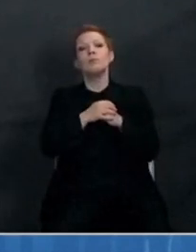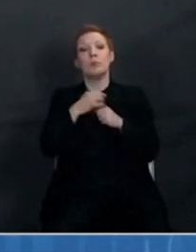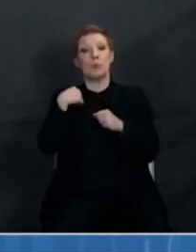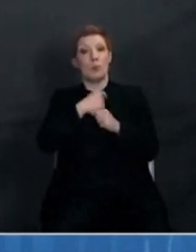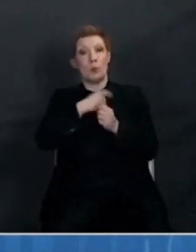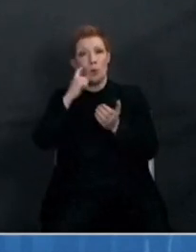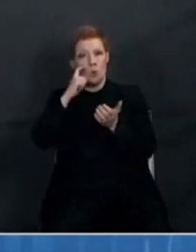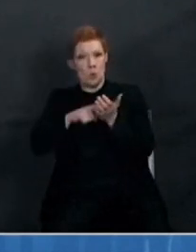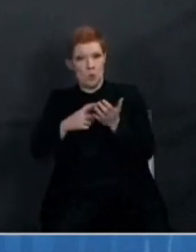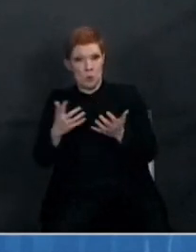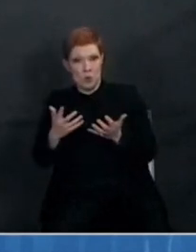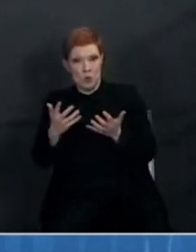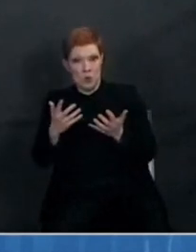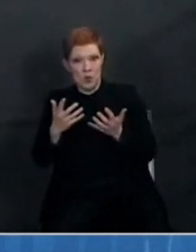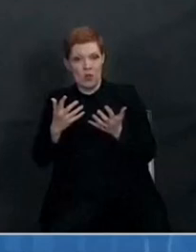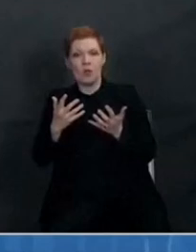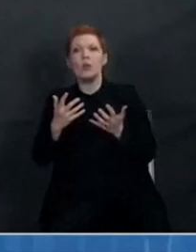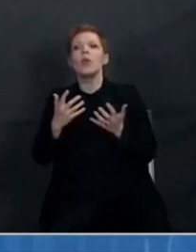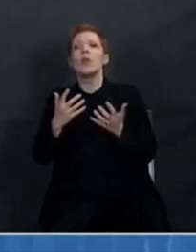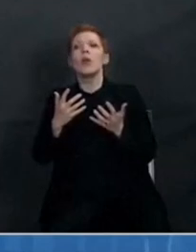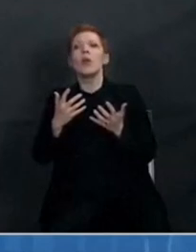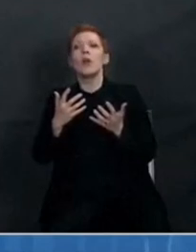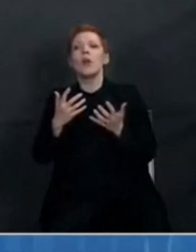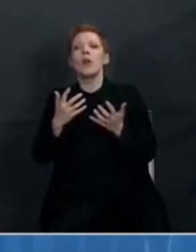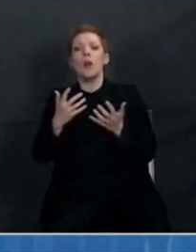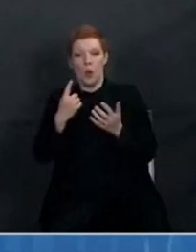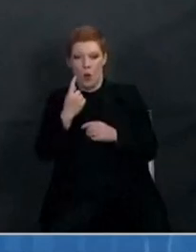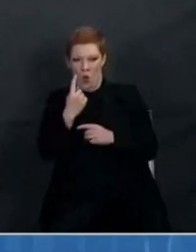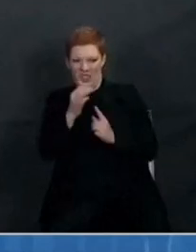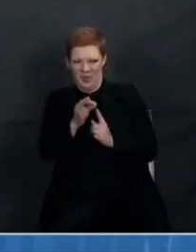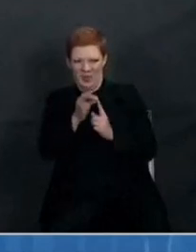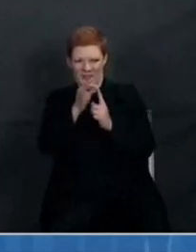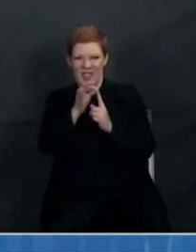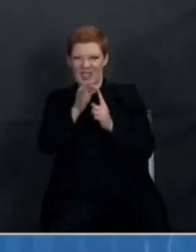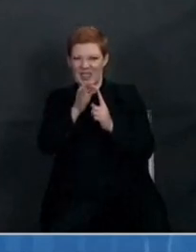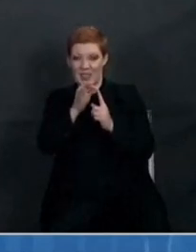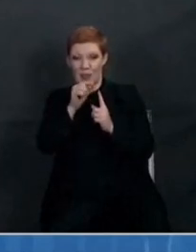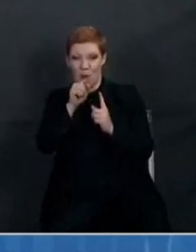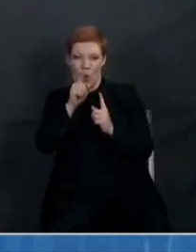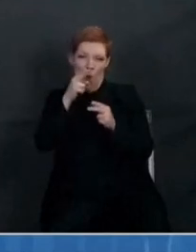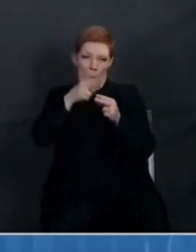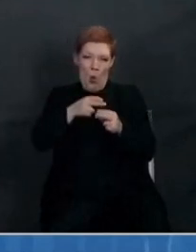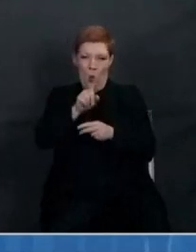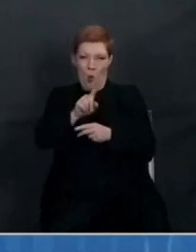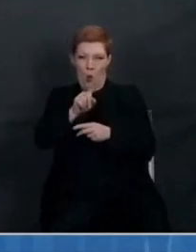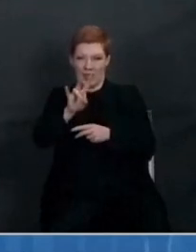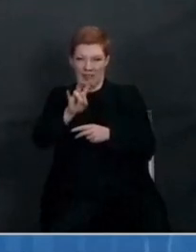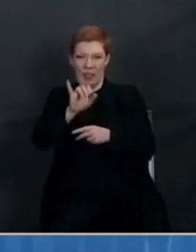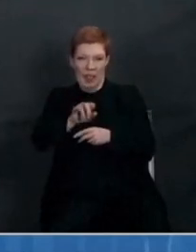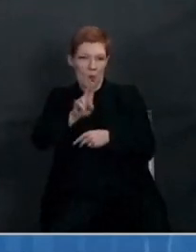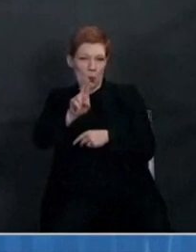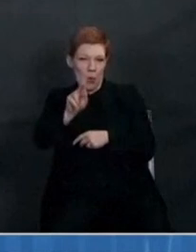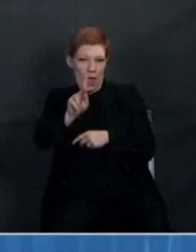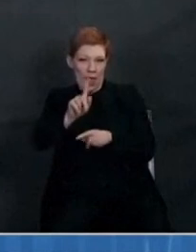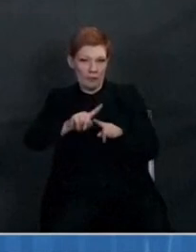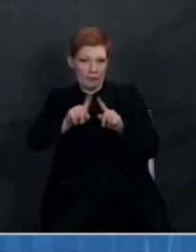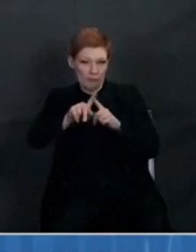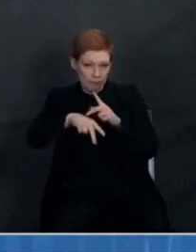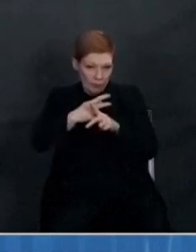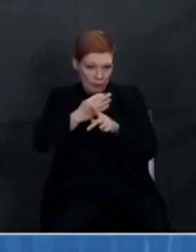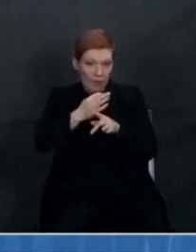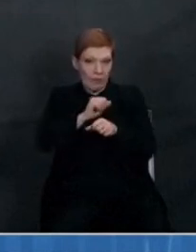the 117, that was a variant that was predominant in the UK, there was very little impact